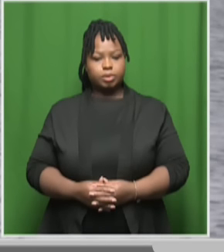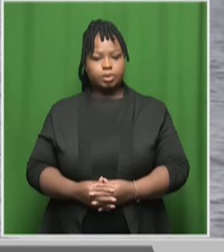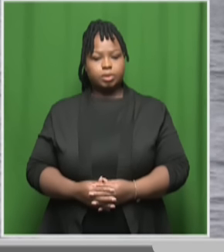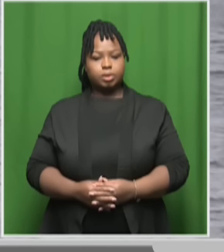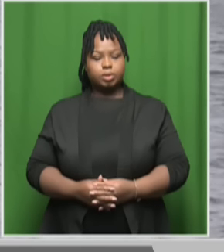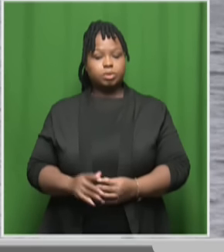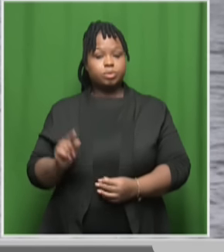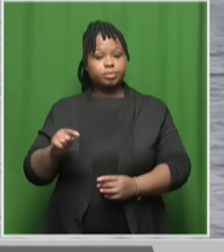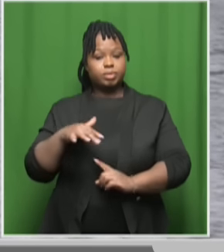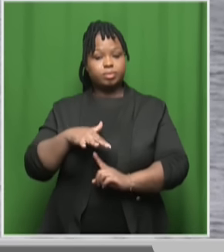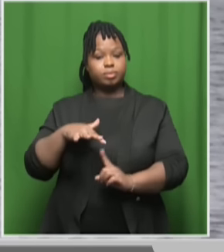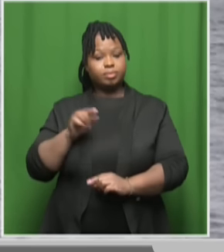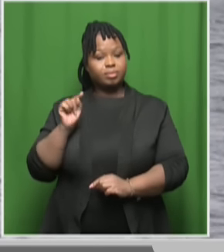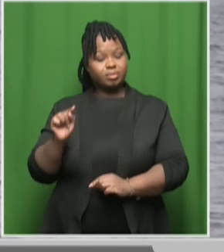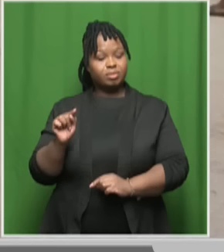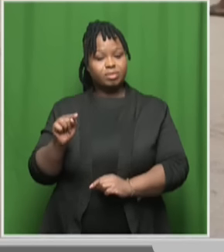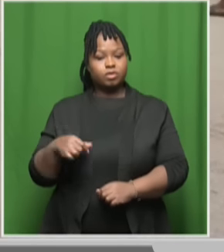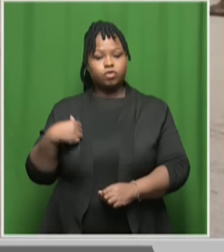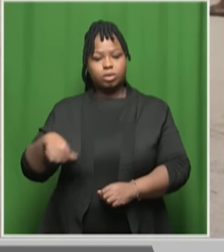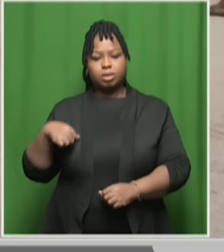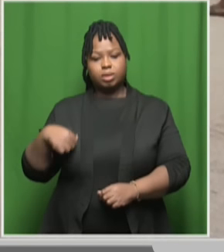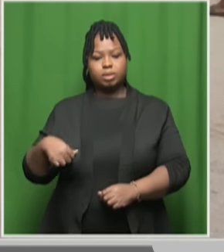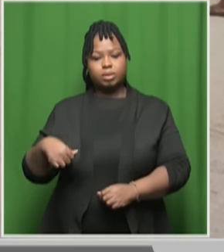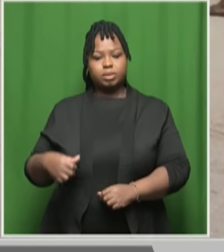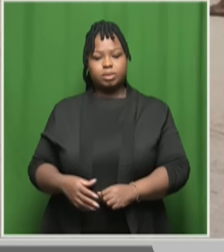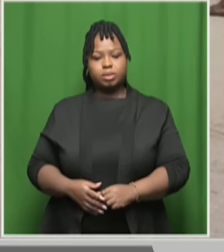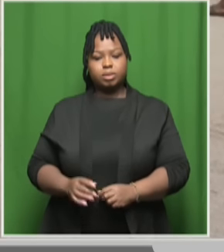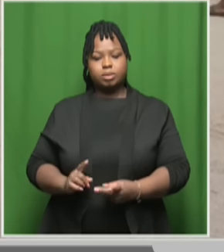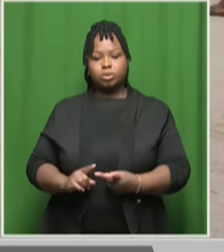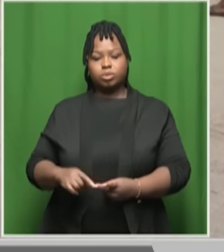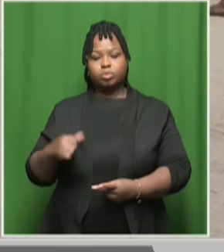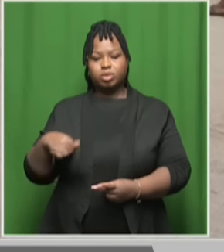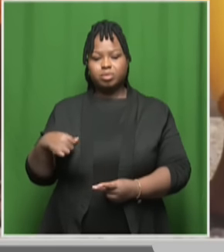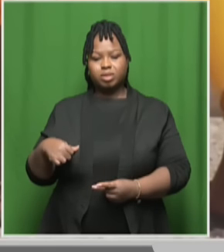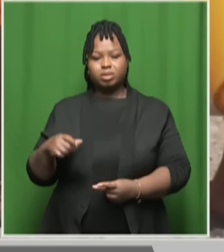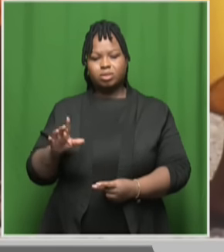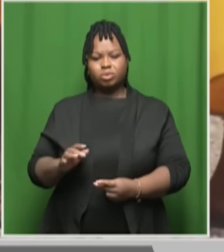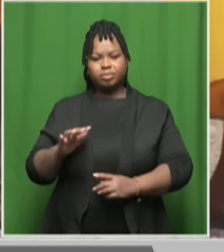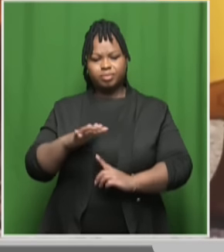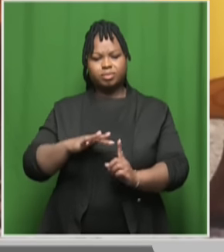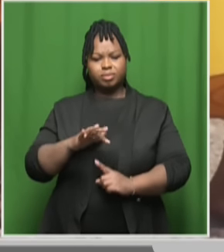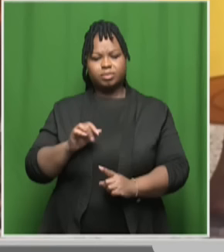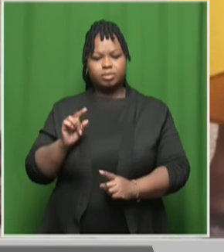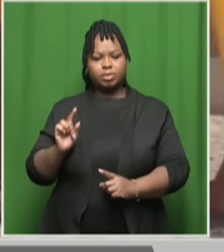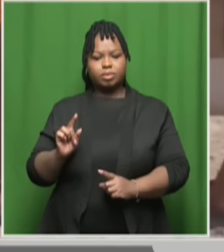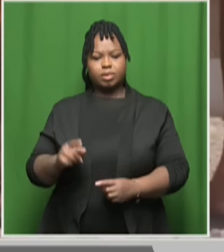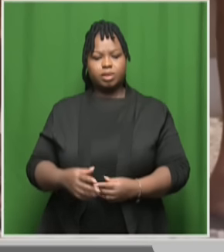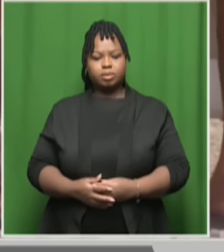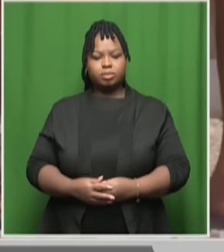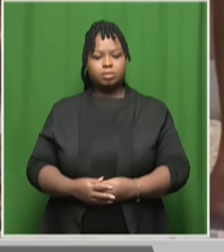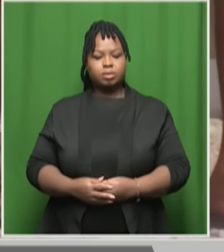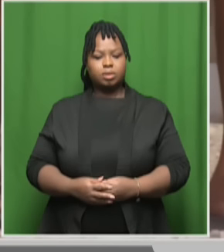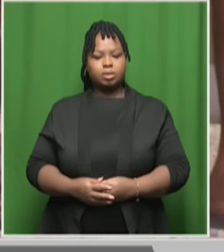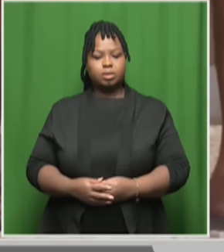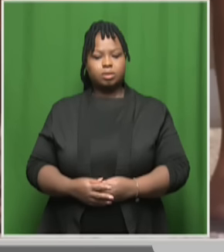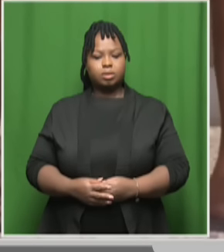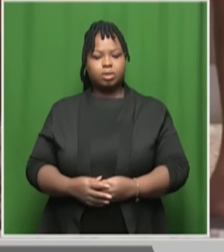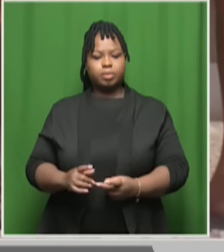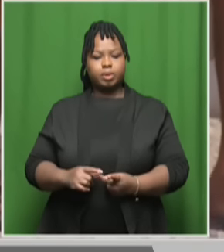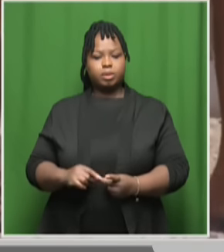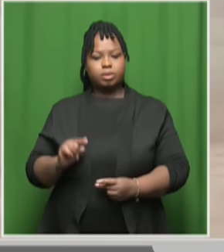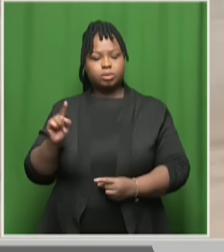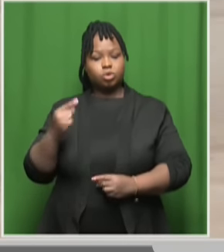the situation facing the municipality now, how did you get to the situation where you are